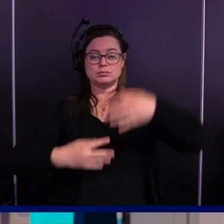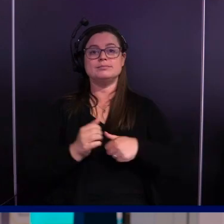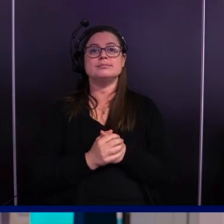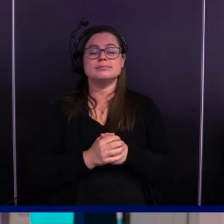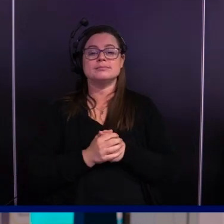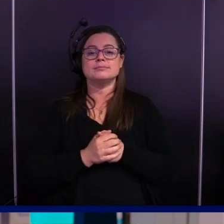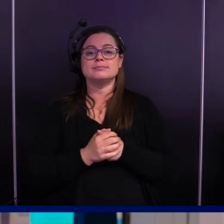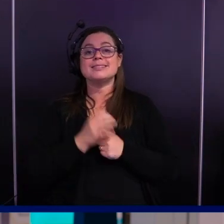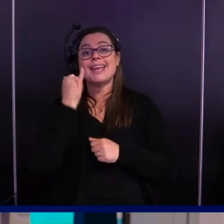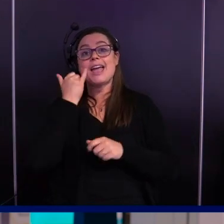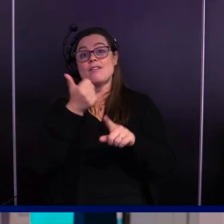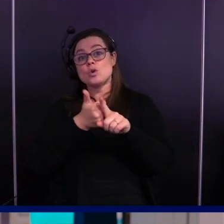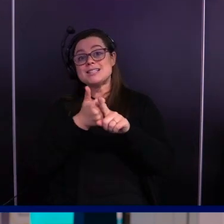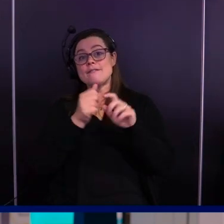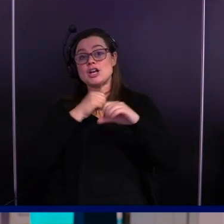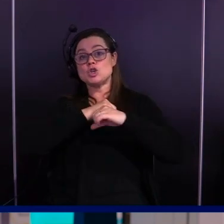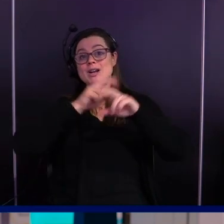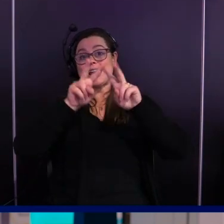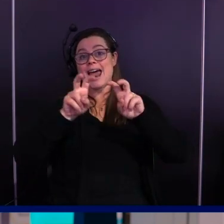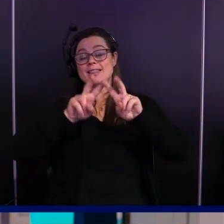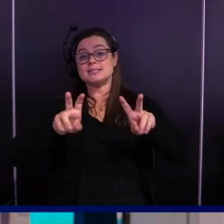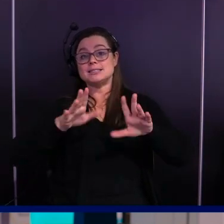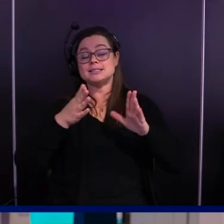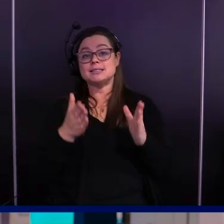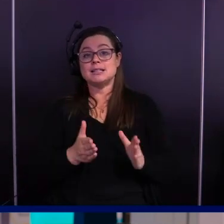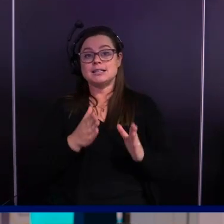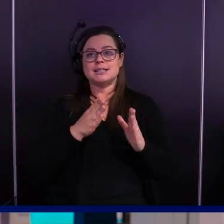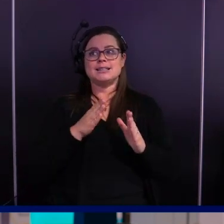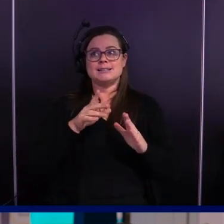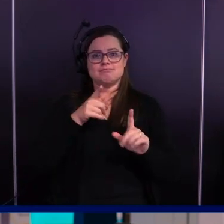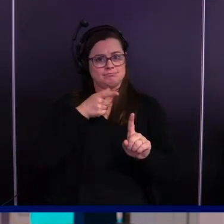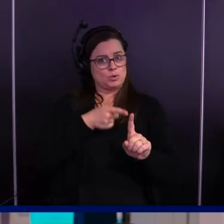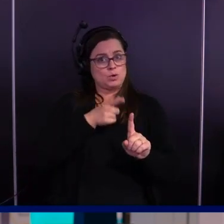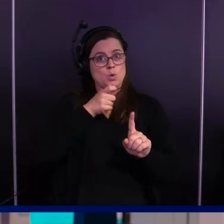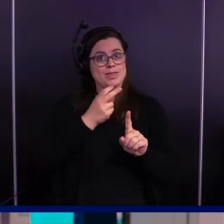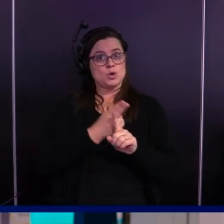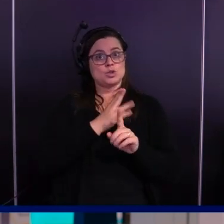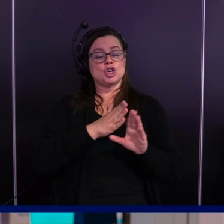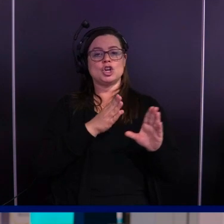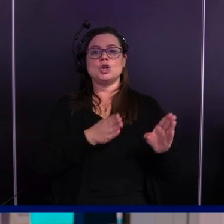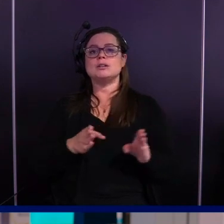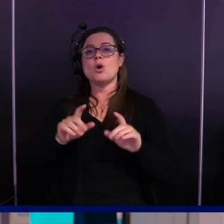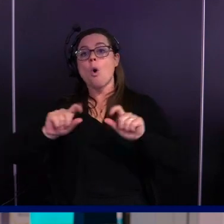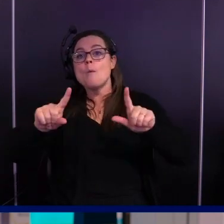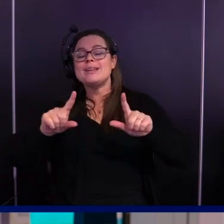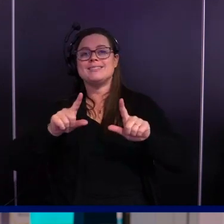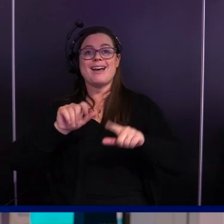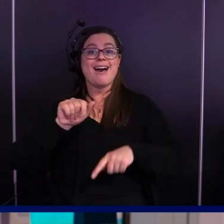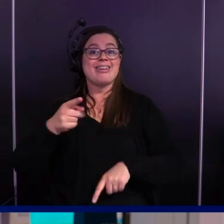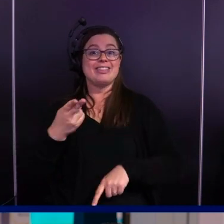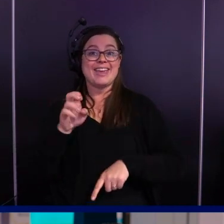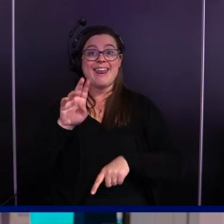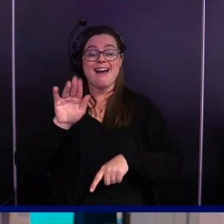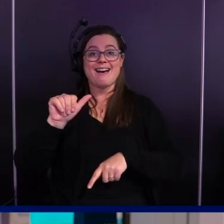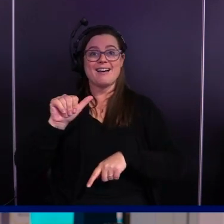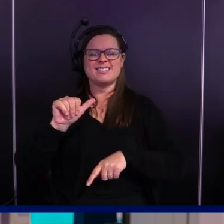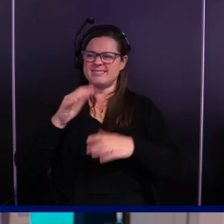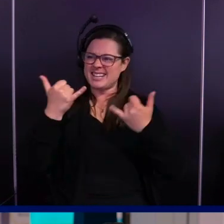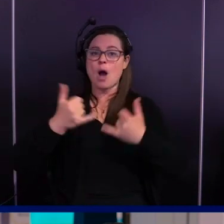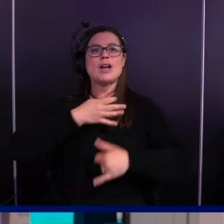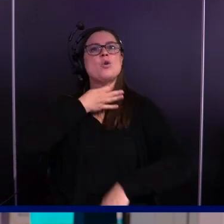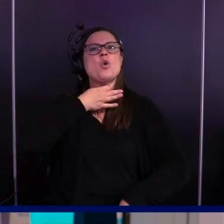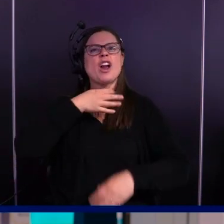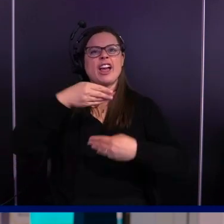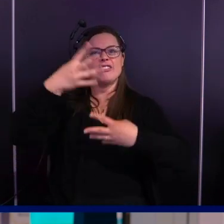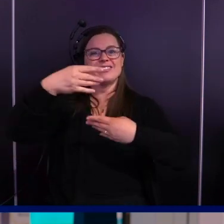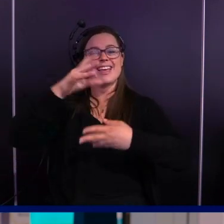security analyst, that user can come to Athena, and then they can query. I mean, see, we made it very simple. We